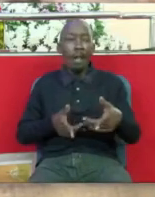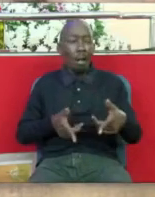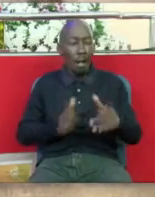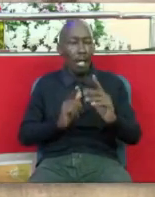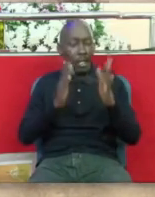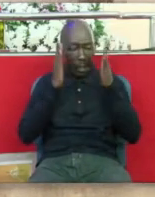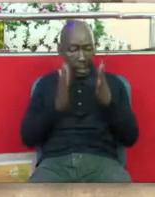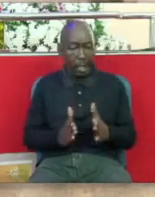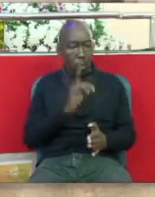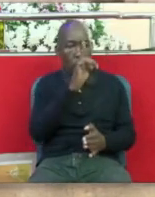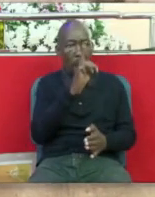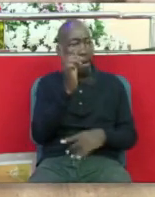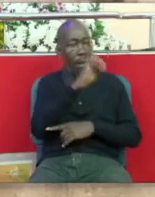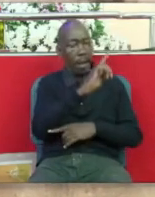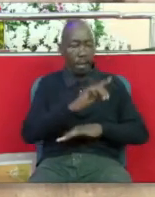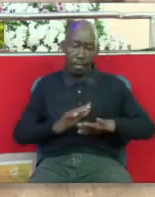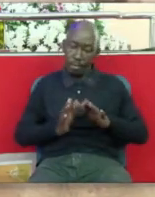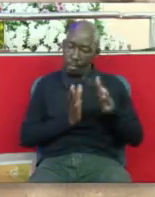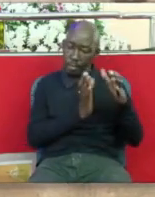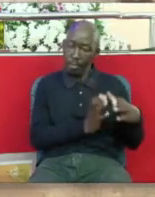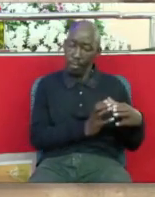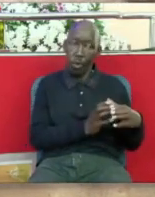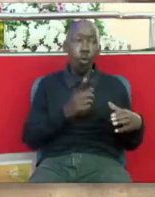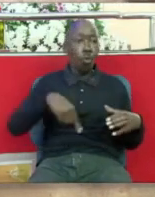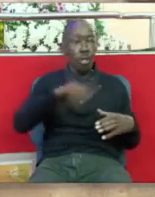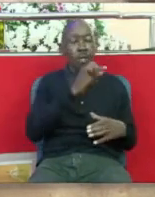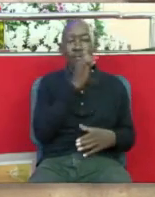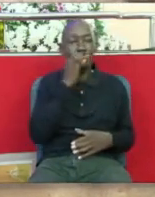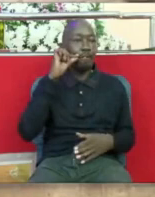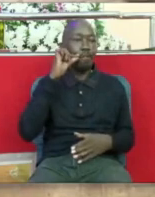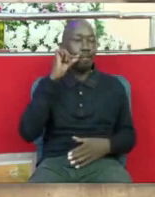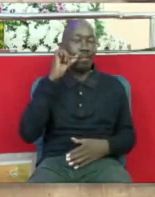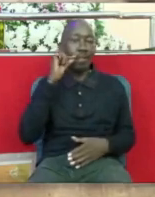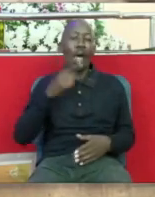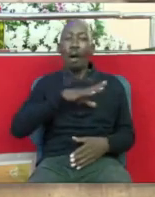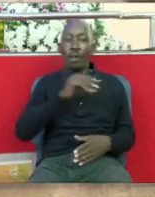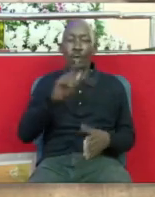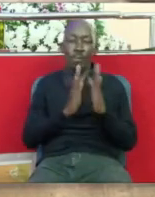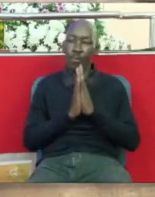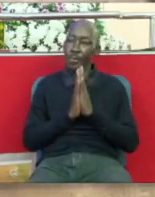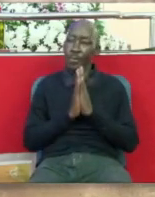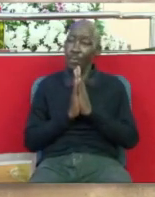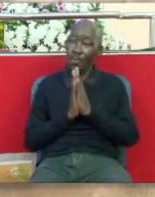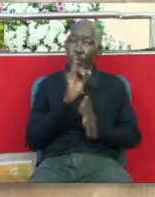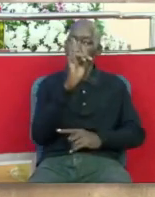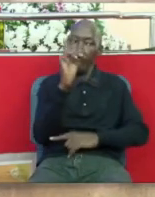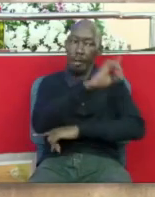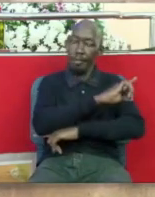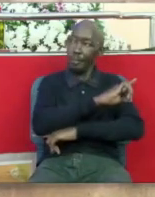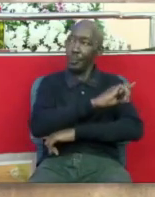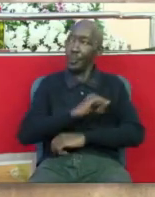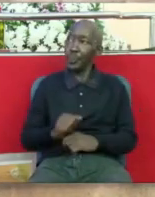day aside. Wacha tutenge siku moja. We fast. Tuwe tunafunga. And we pray. Na tuombe. One day. Siku